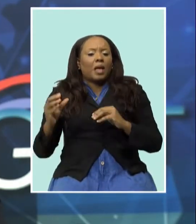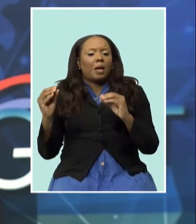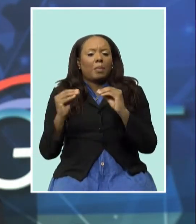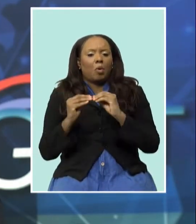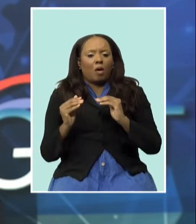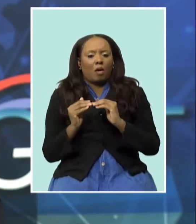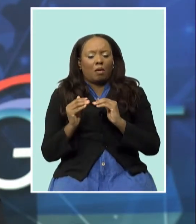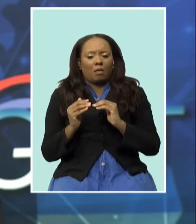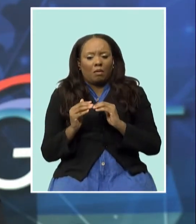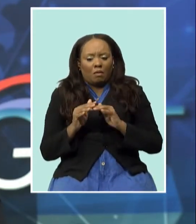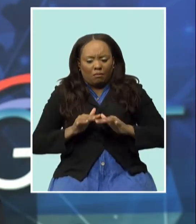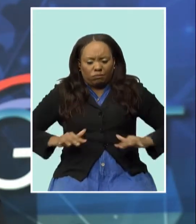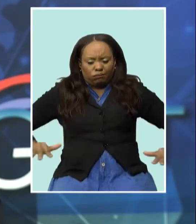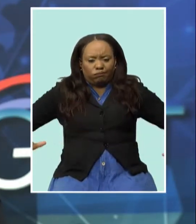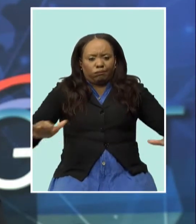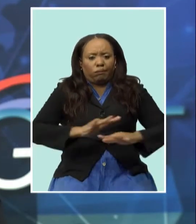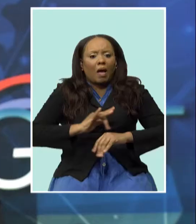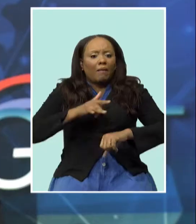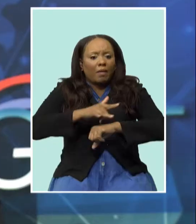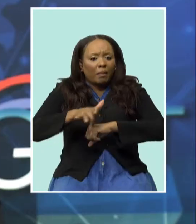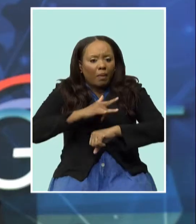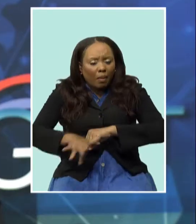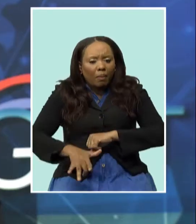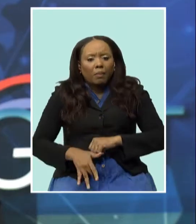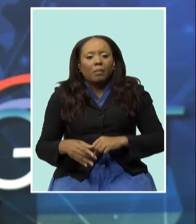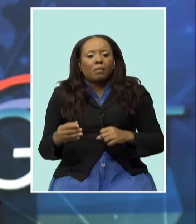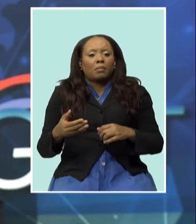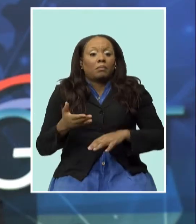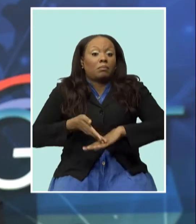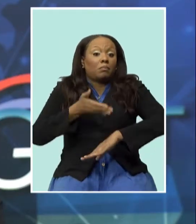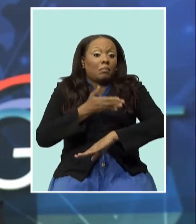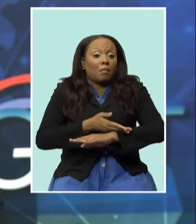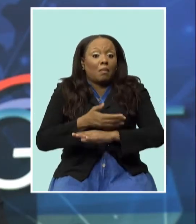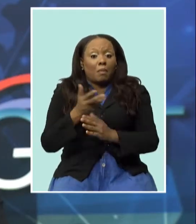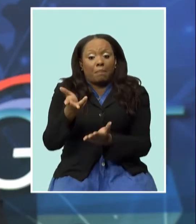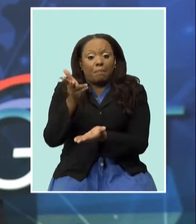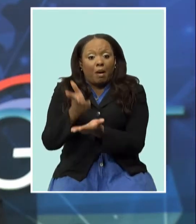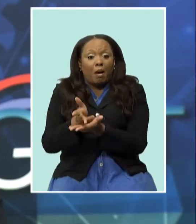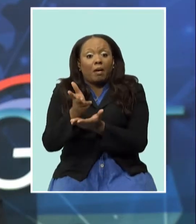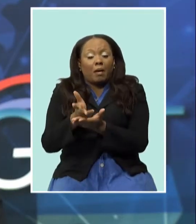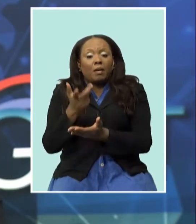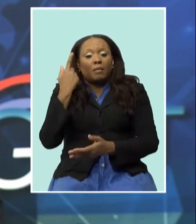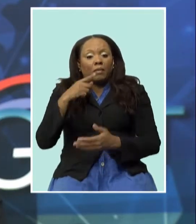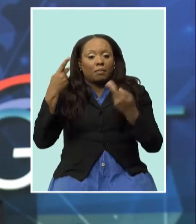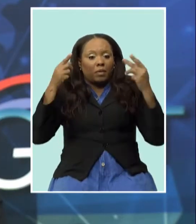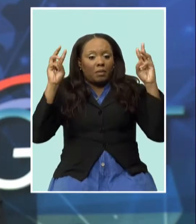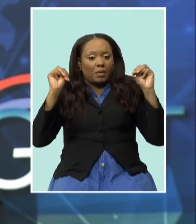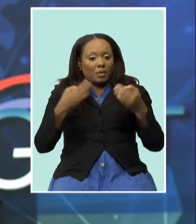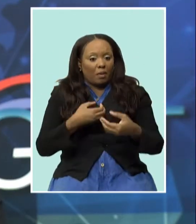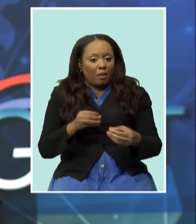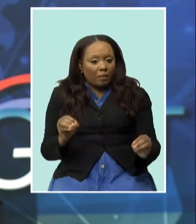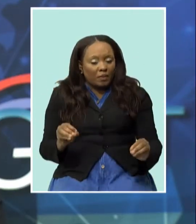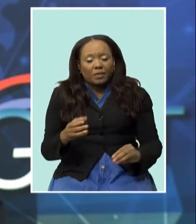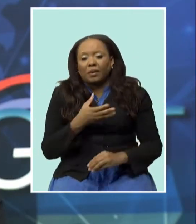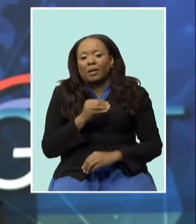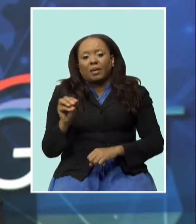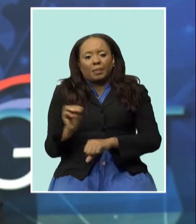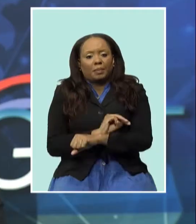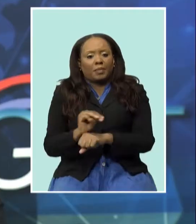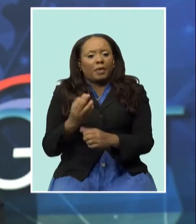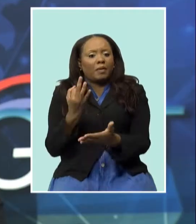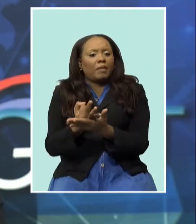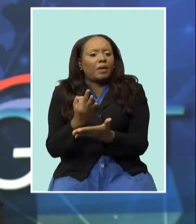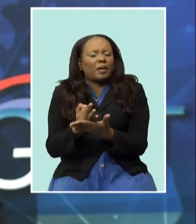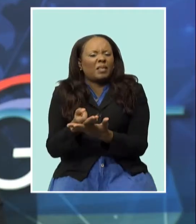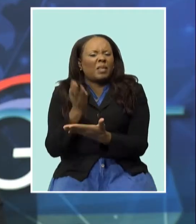Dr. Dugid says better parking facilities and improved office space for the Prime Minister's office and the Ministry of Finance will